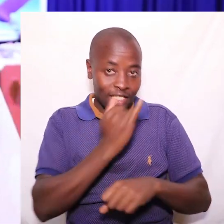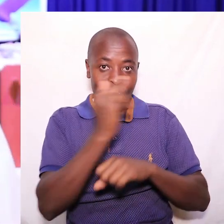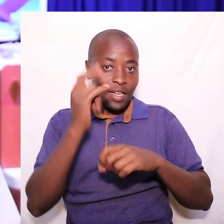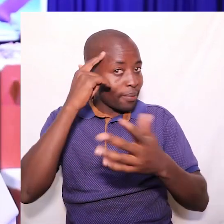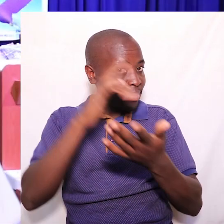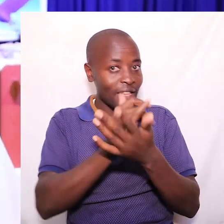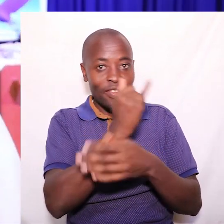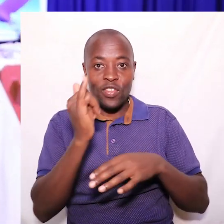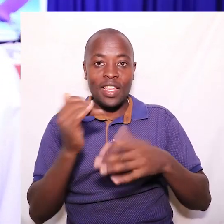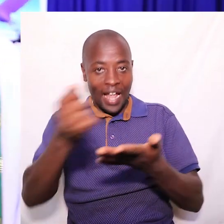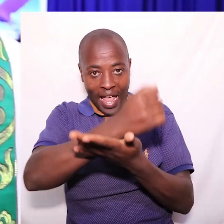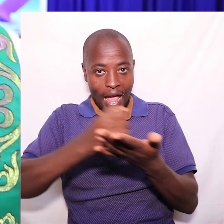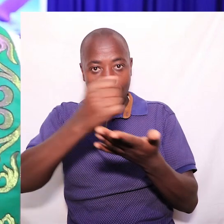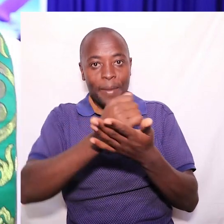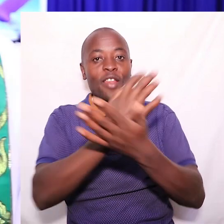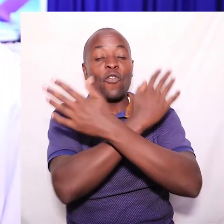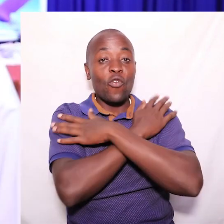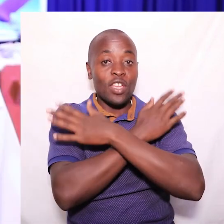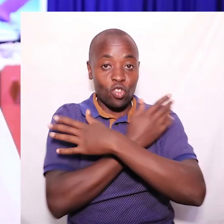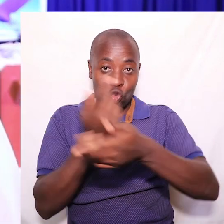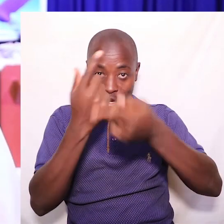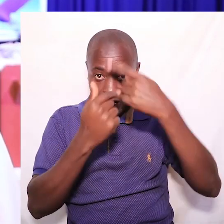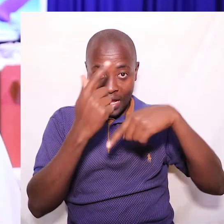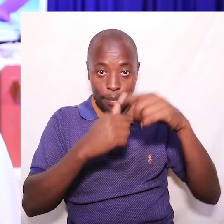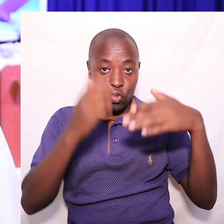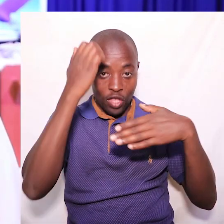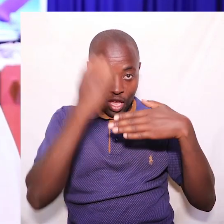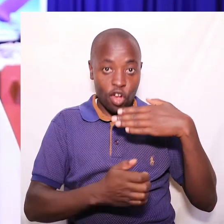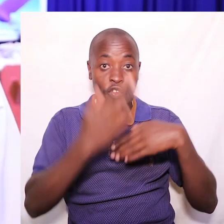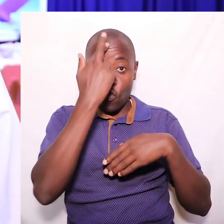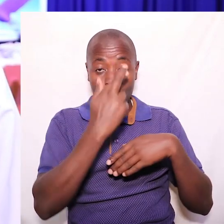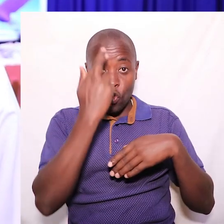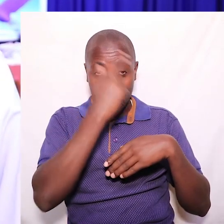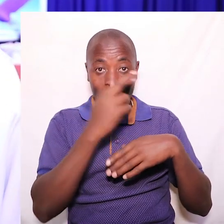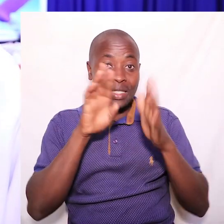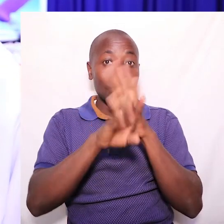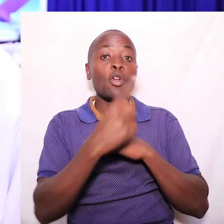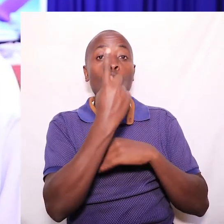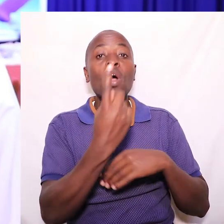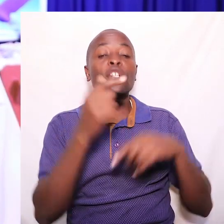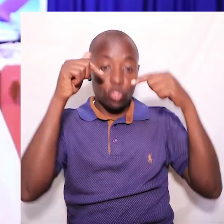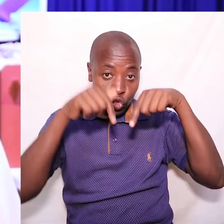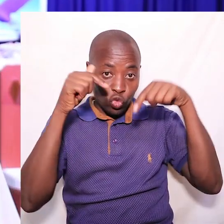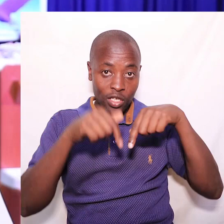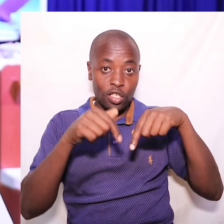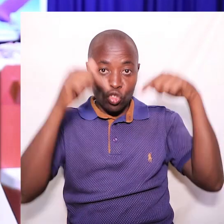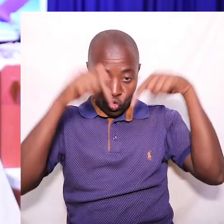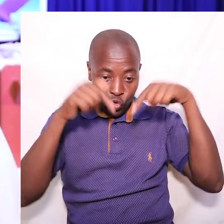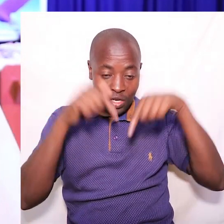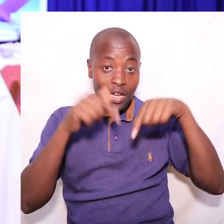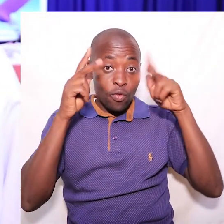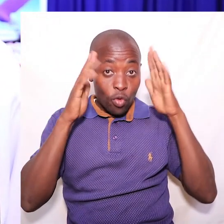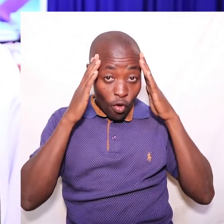Amen. Dear friends, we come to the end of Romans chapter 1 today. And today, we will